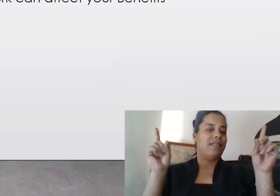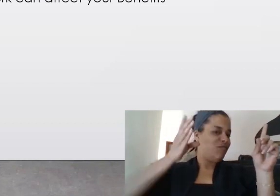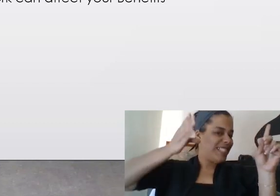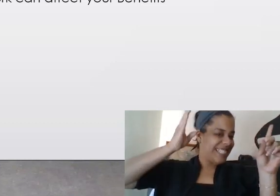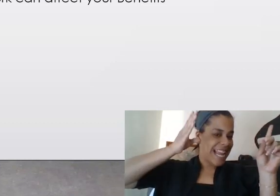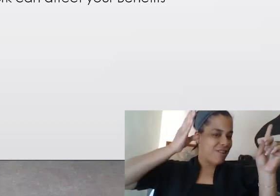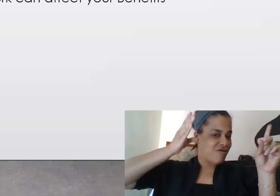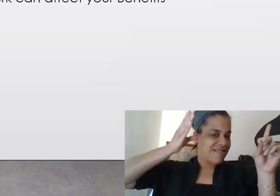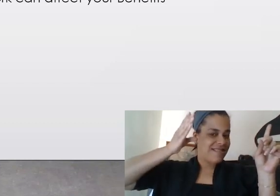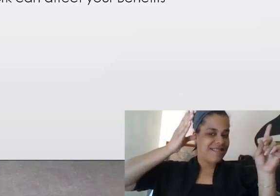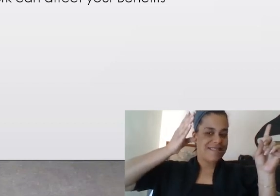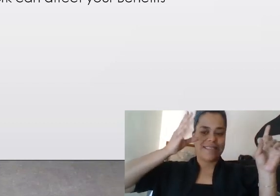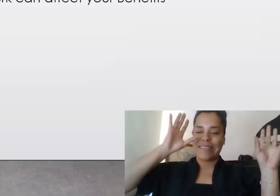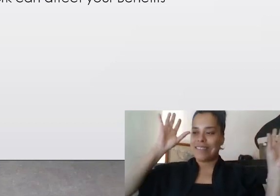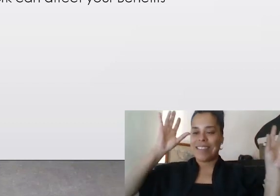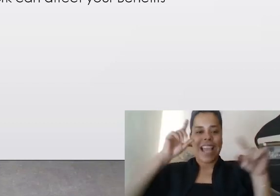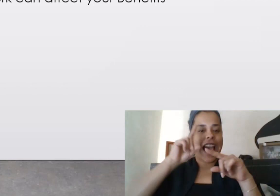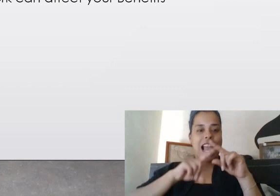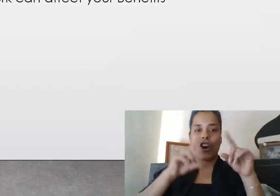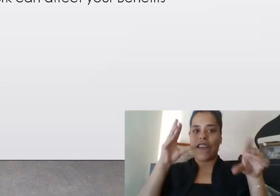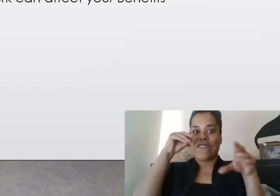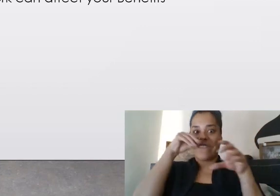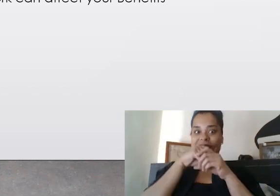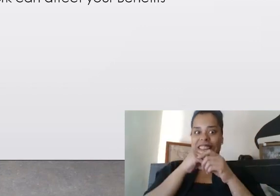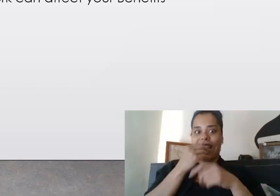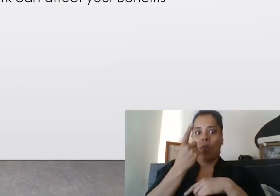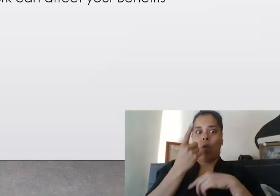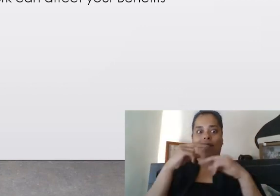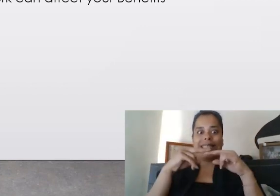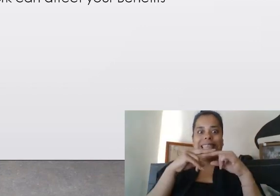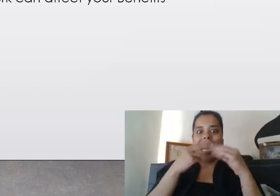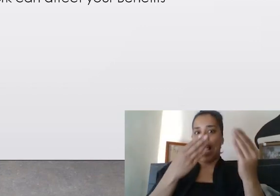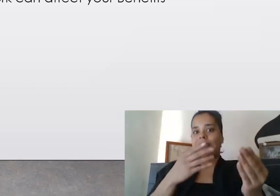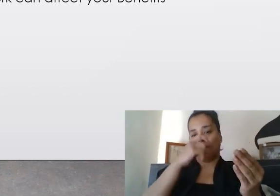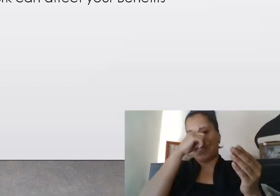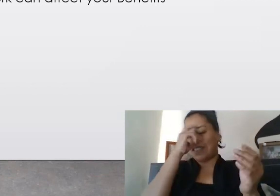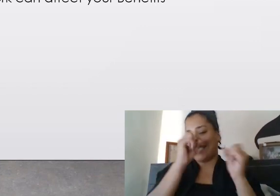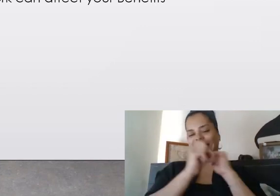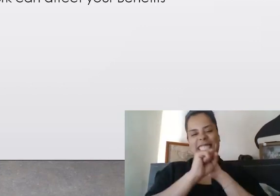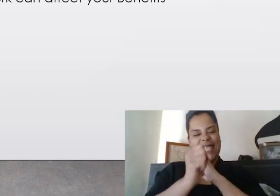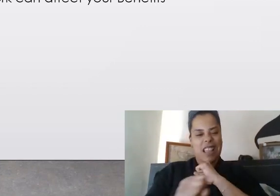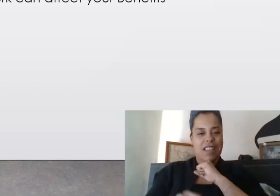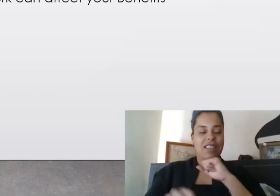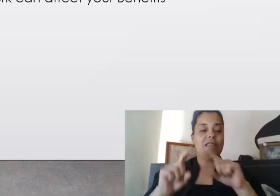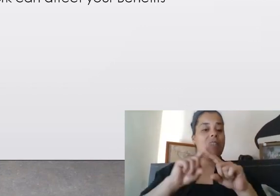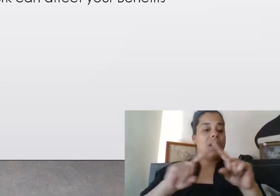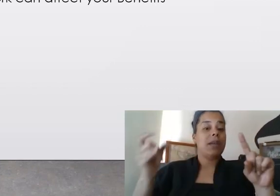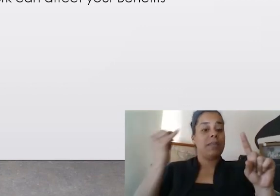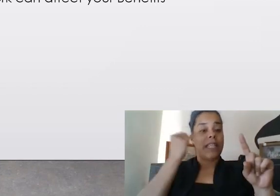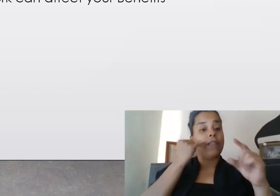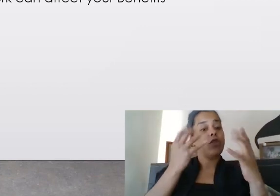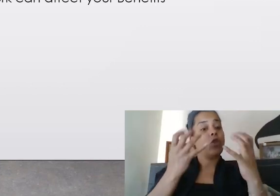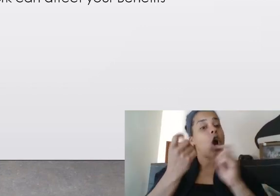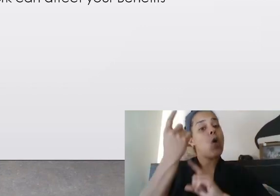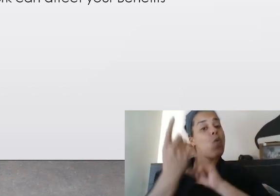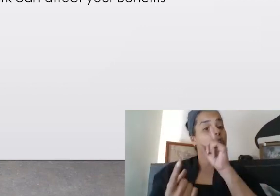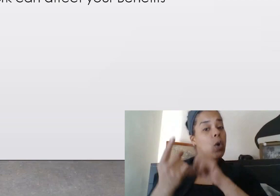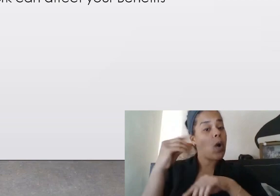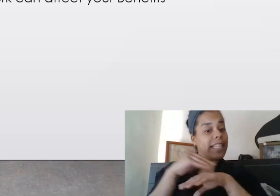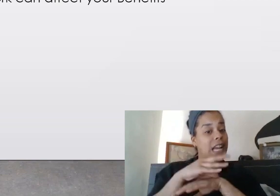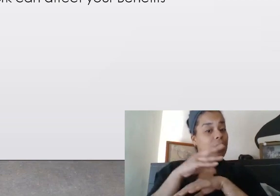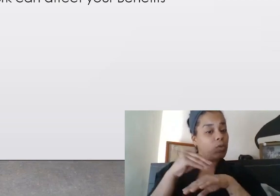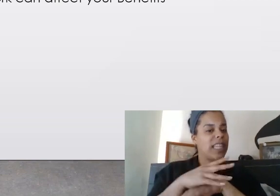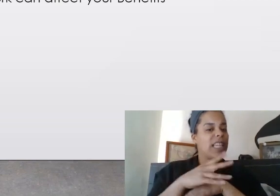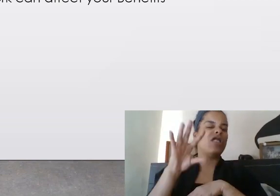presentation in itself. I couldn't fit this in this one slide because it's just extensive. But if you want a one-on-one consultation with me, it's about